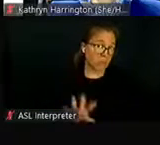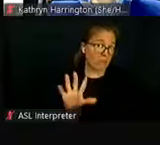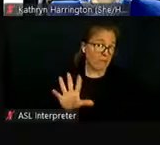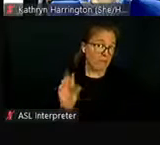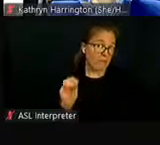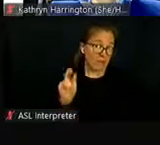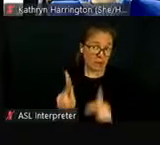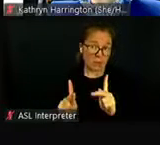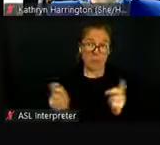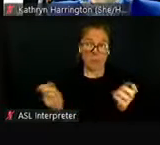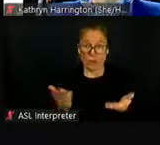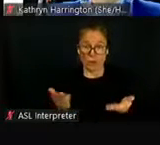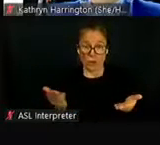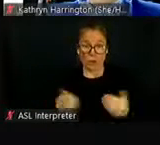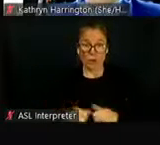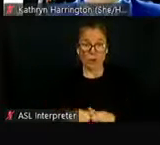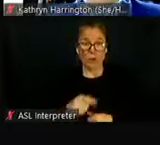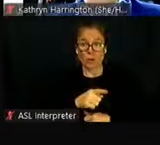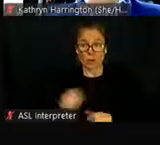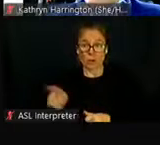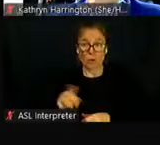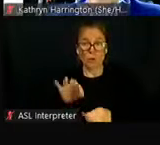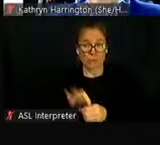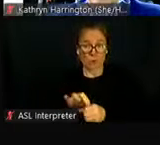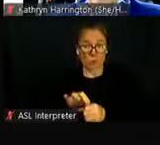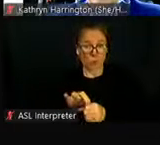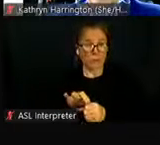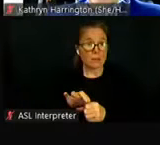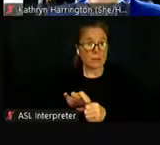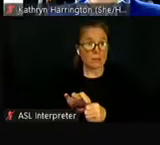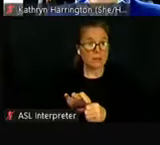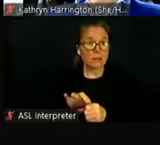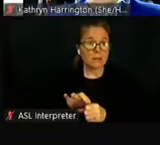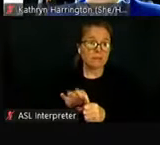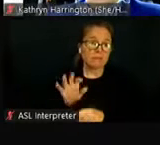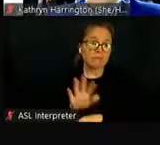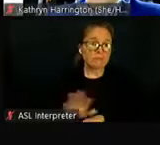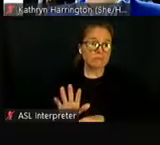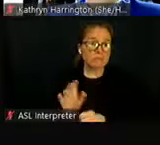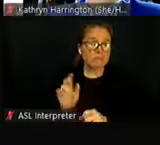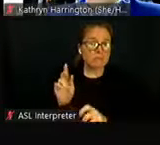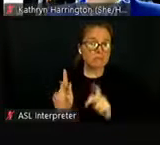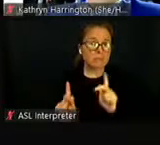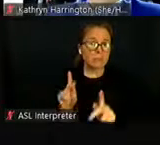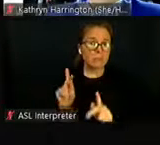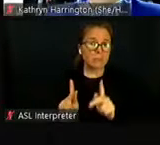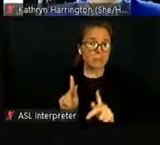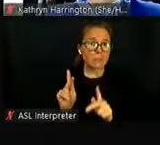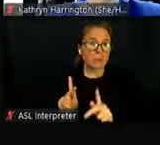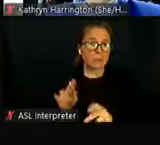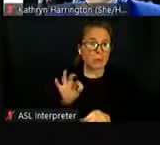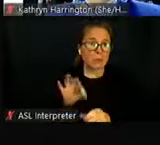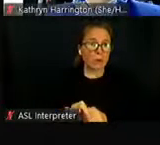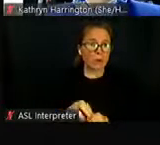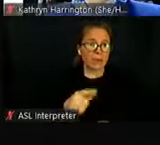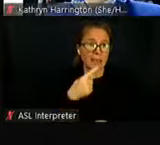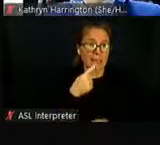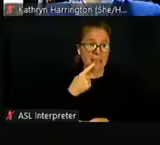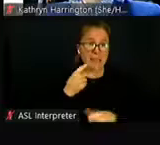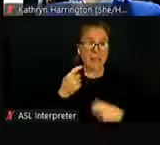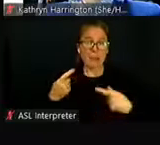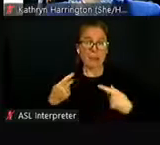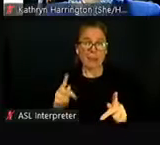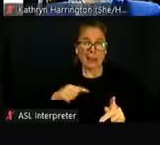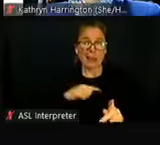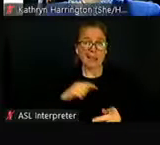in this group. You came back with the people voted and said, let us